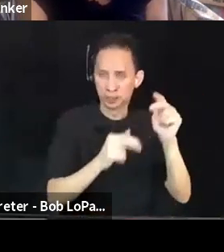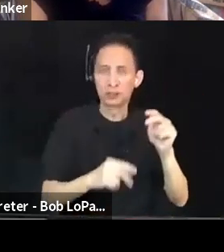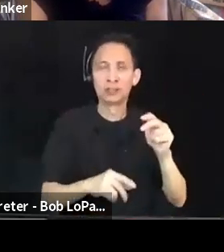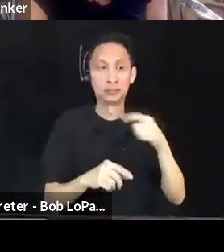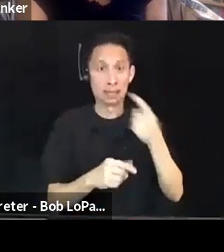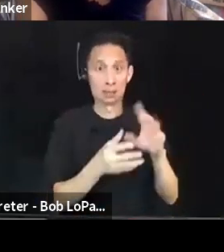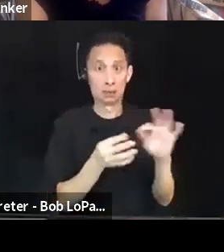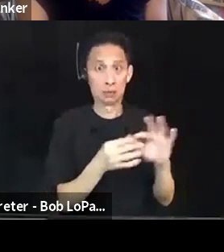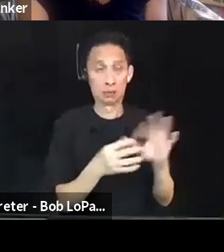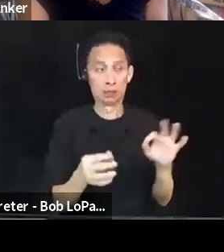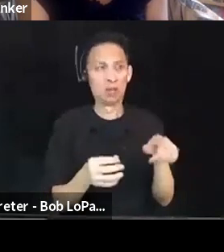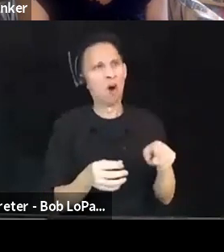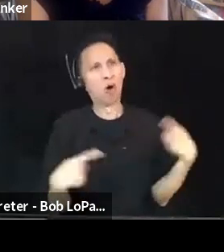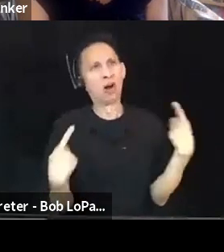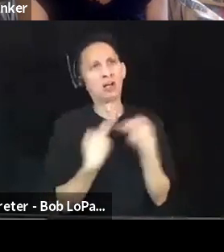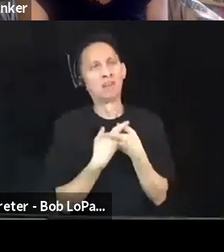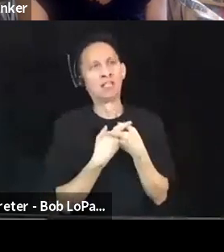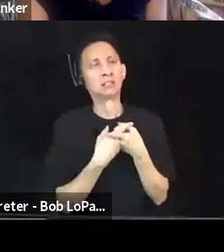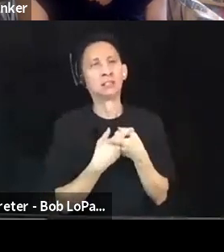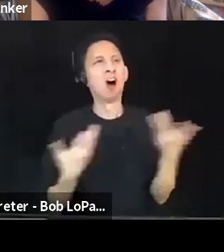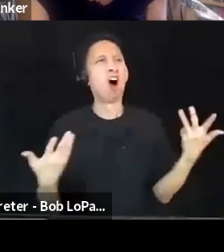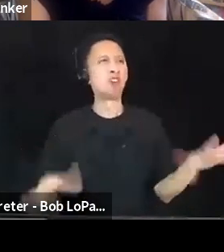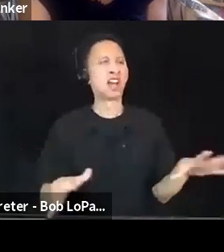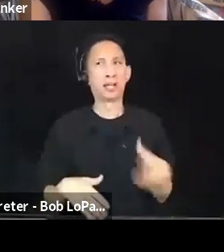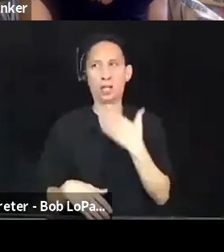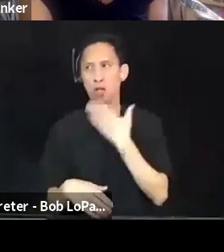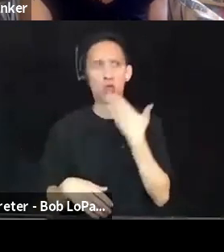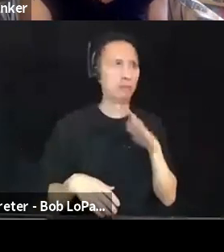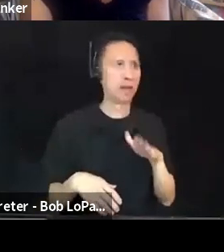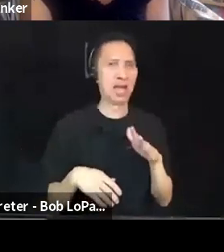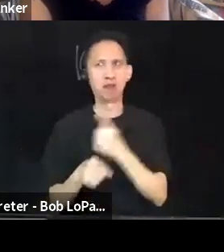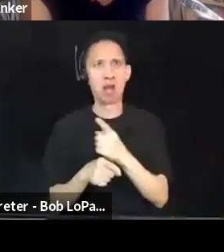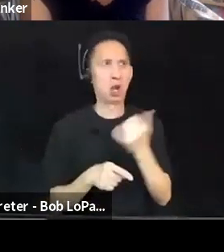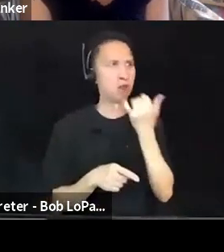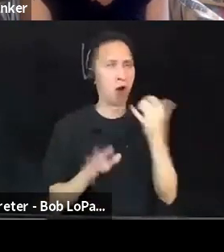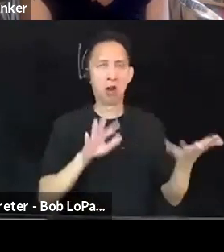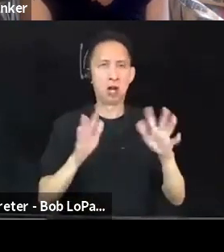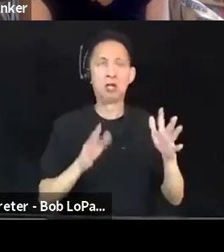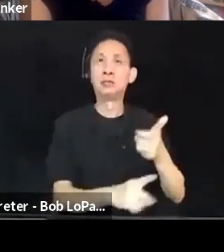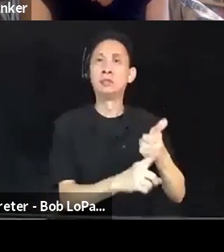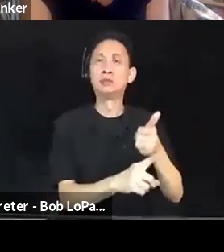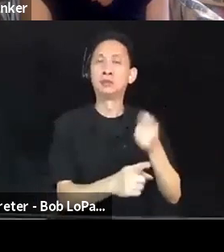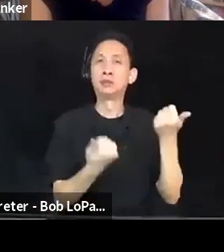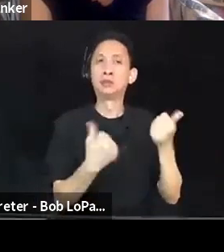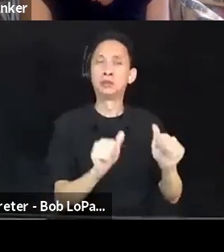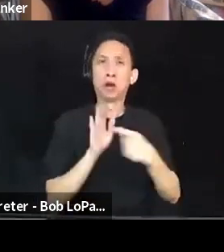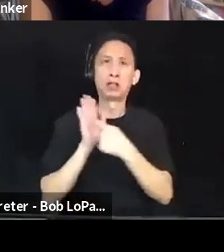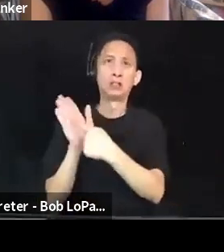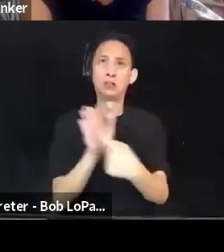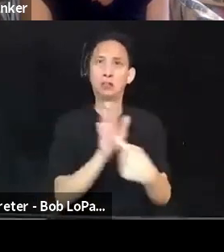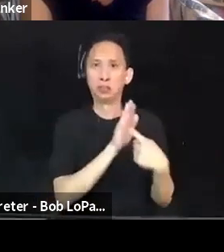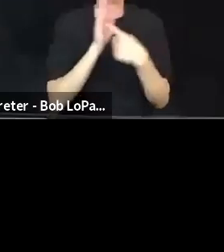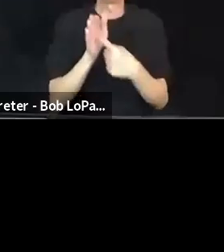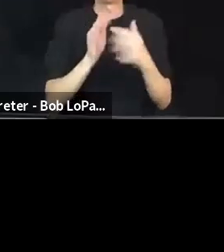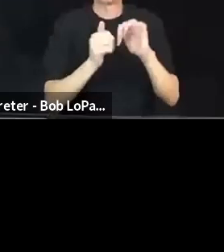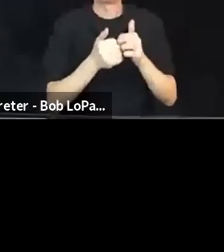the conflicts were always already existential ones, he's trying to show us the kind of mechanisms by which they come to be